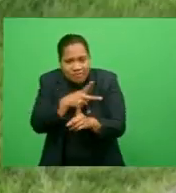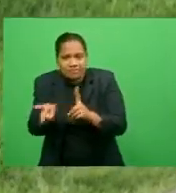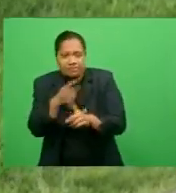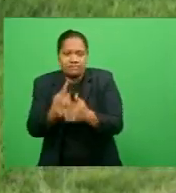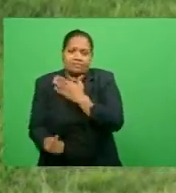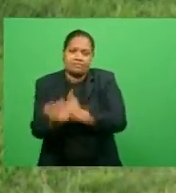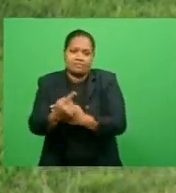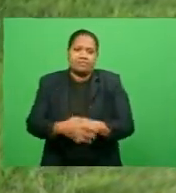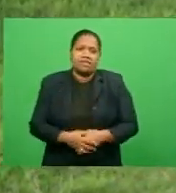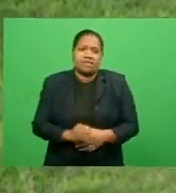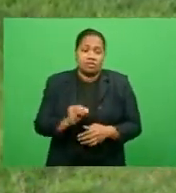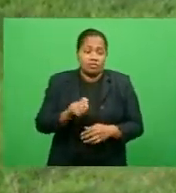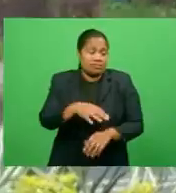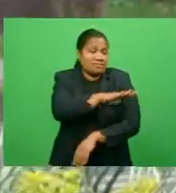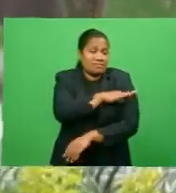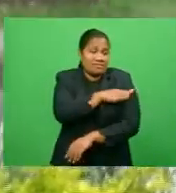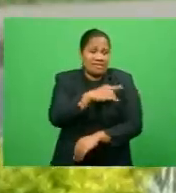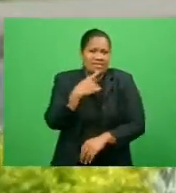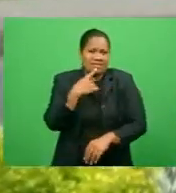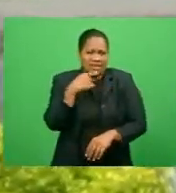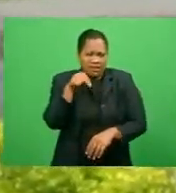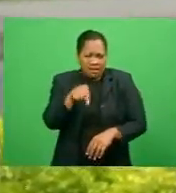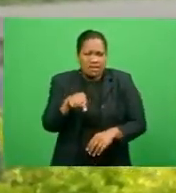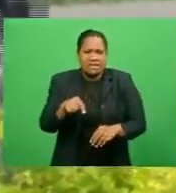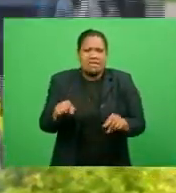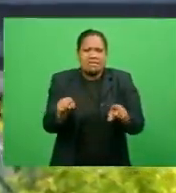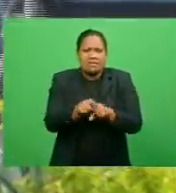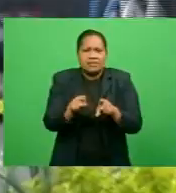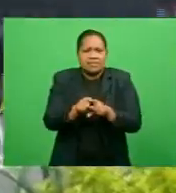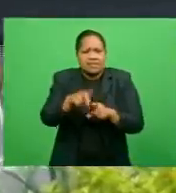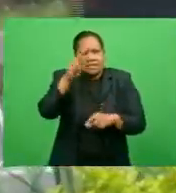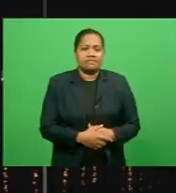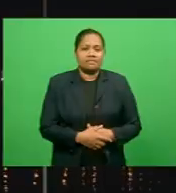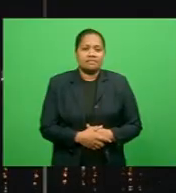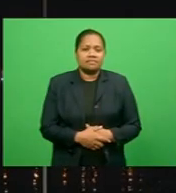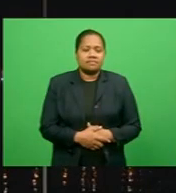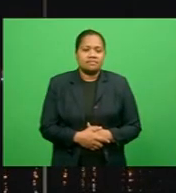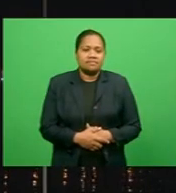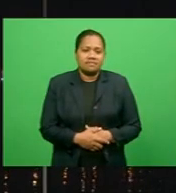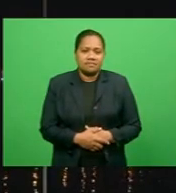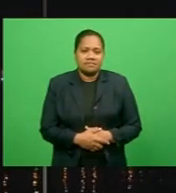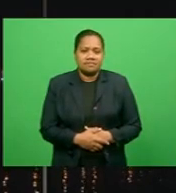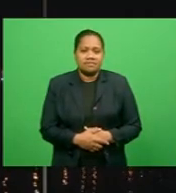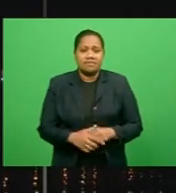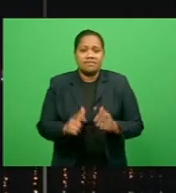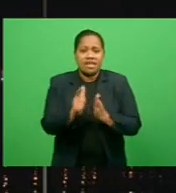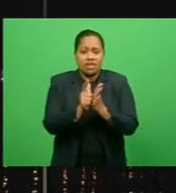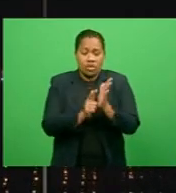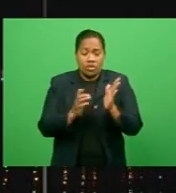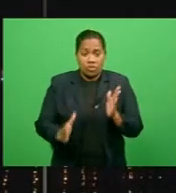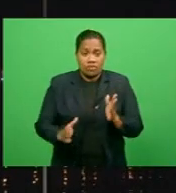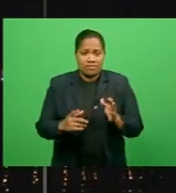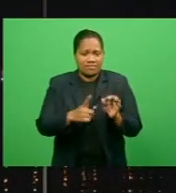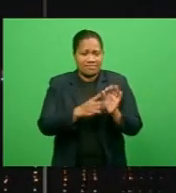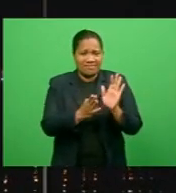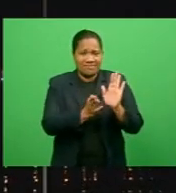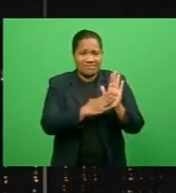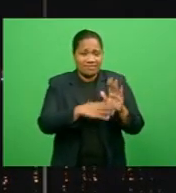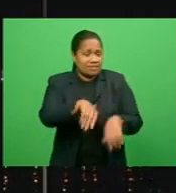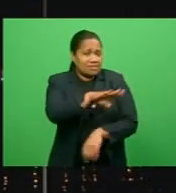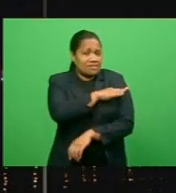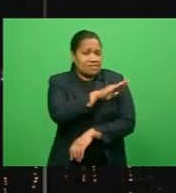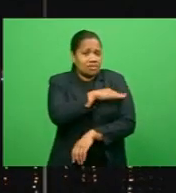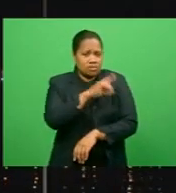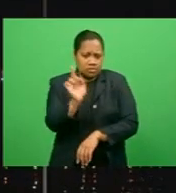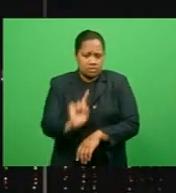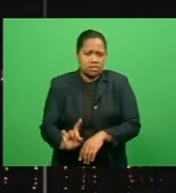scourge is a national shame. Apenisa Wangarandobu, FBC News. The lawyer for Prime Minister Vurenge Bainimarama has